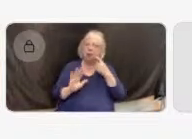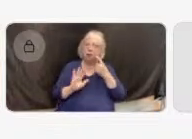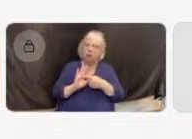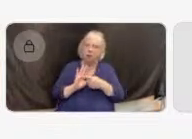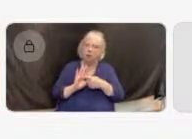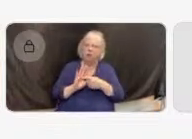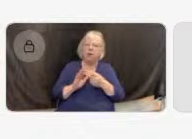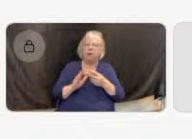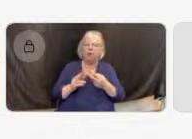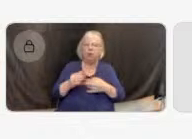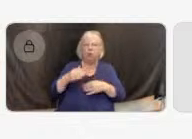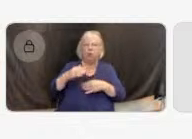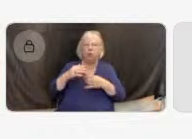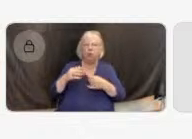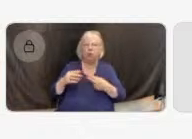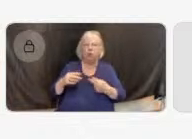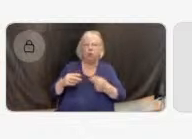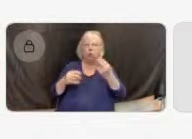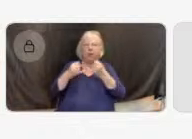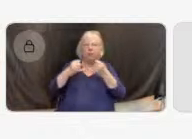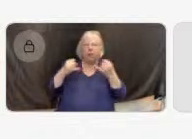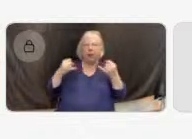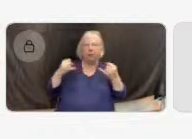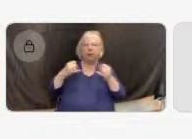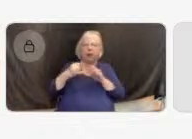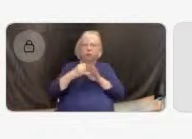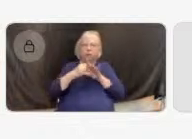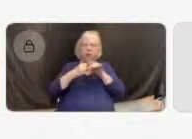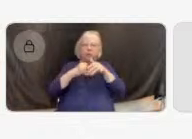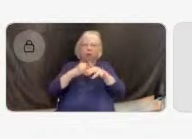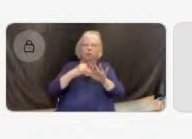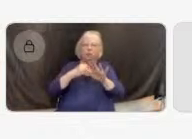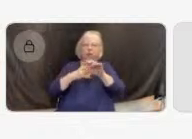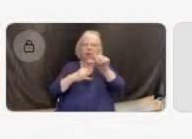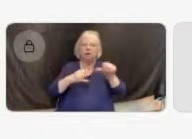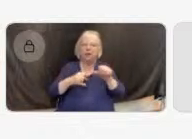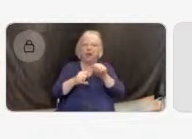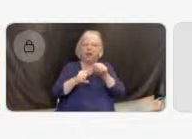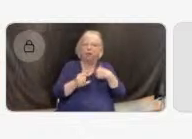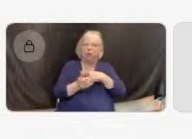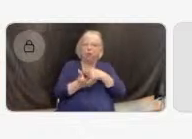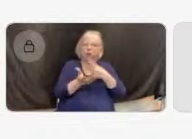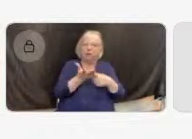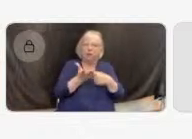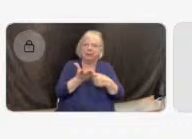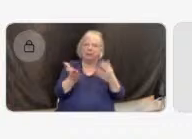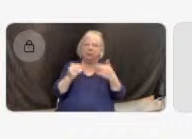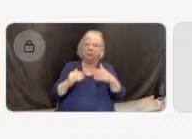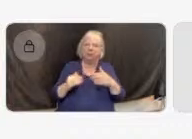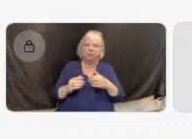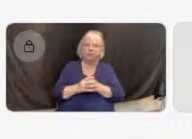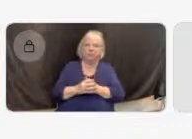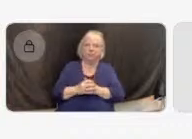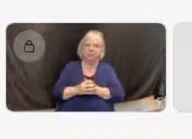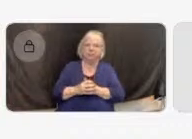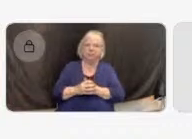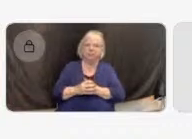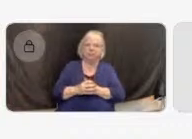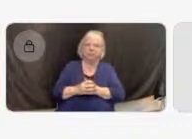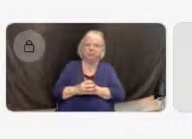the northern boundary line, creeps over into the area of discussion. Next slide,